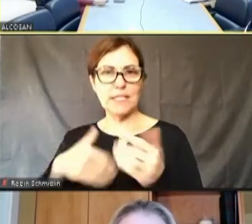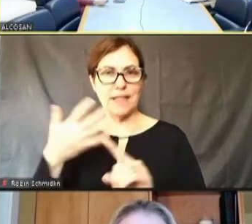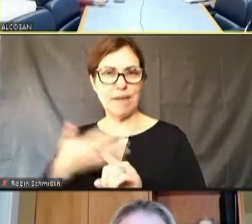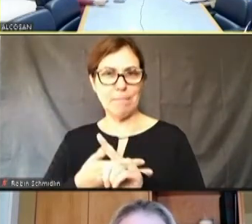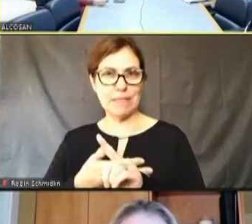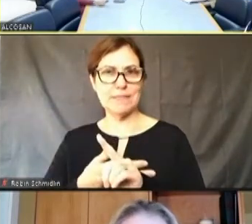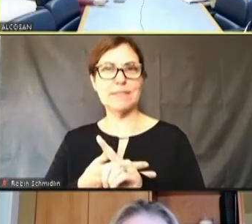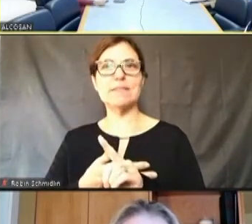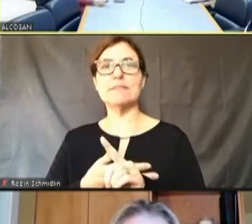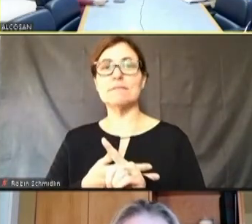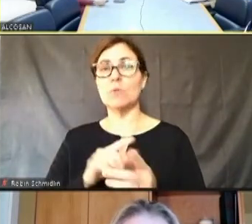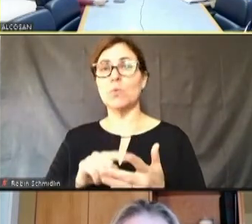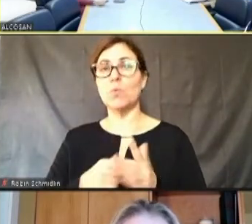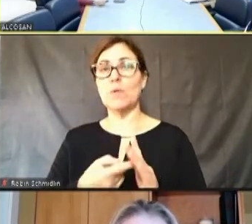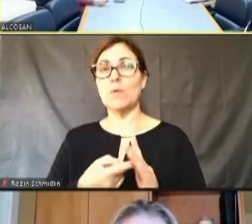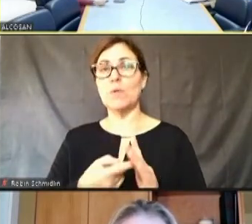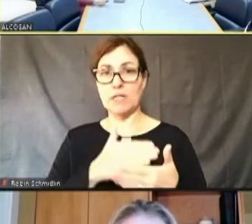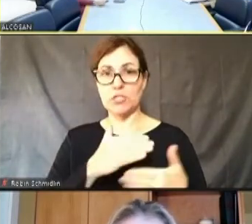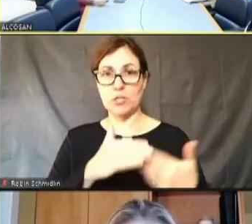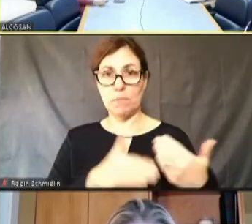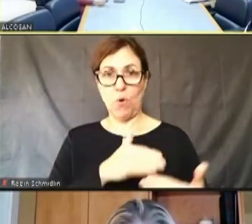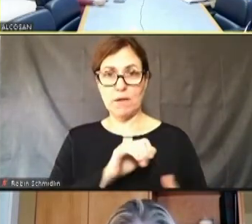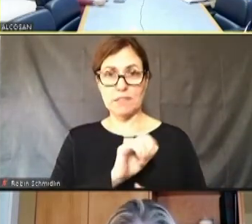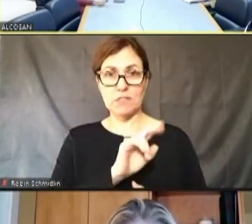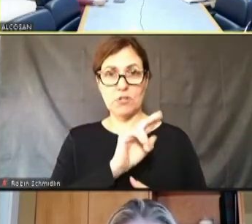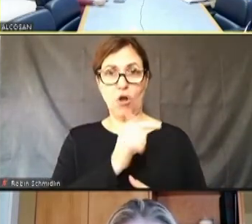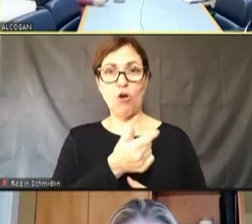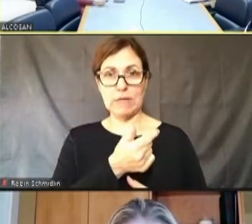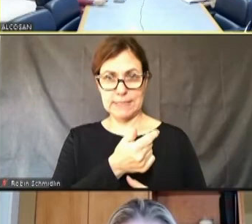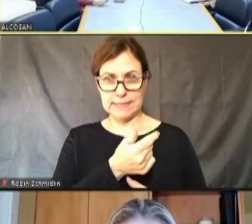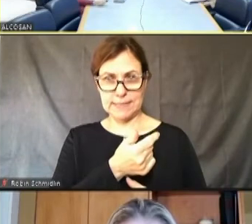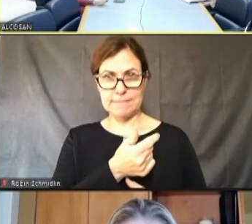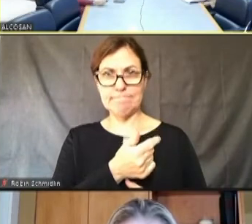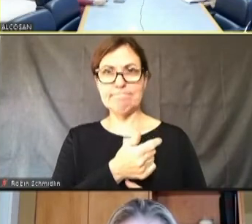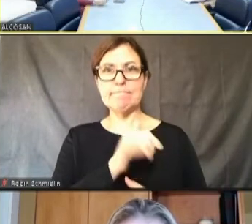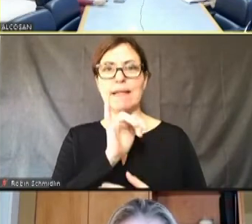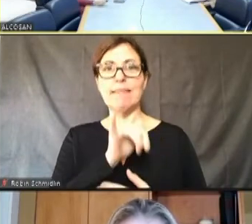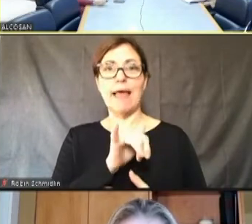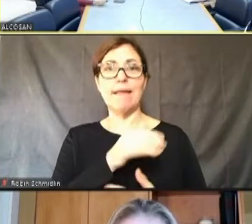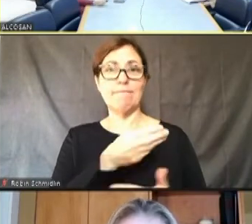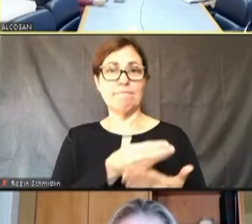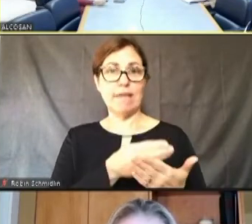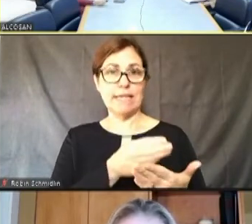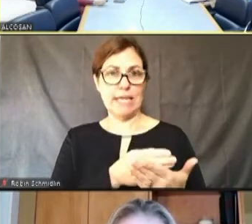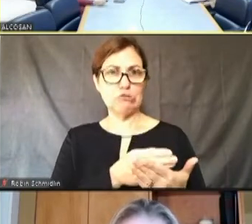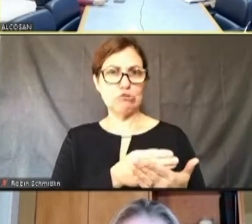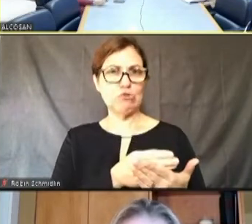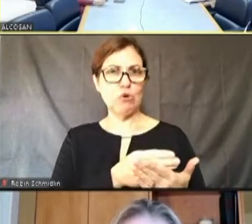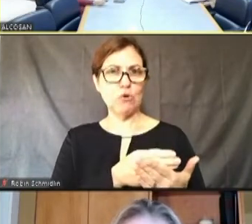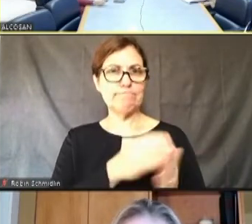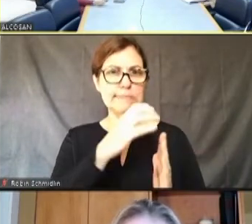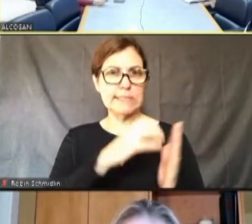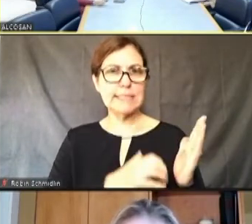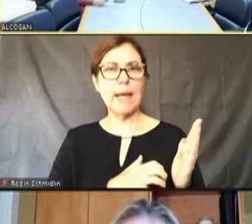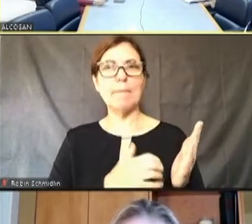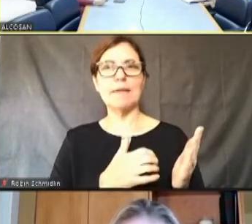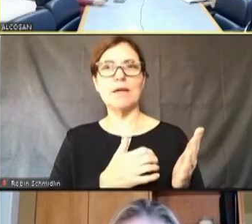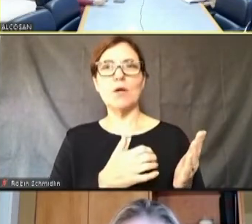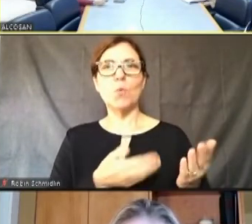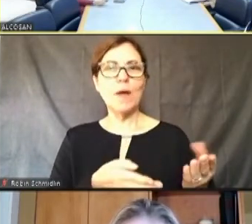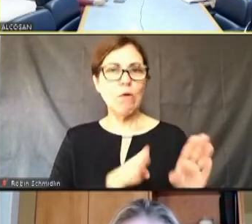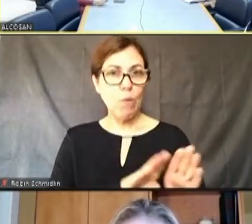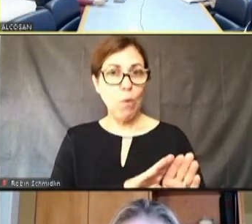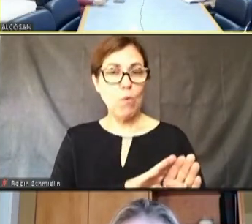process in August. We close the August financial statements, and then we start working on it in our departments. And